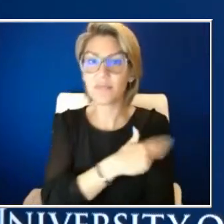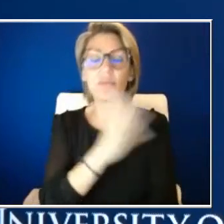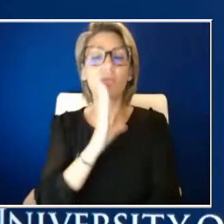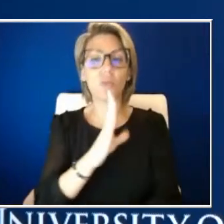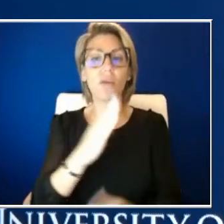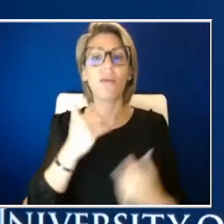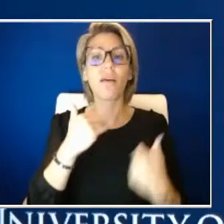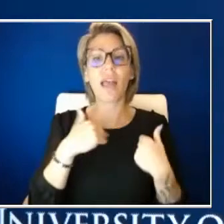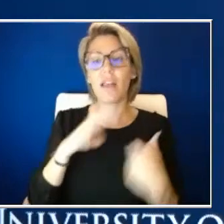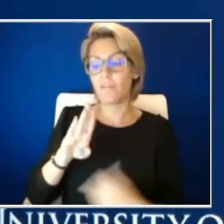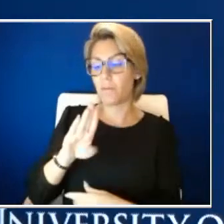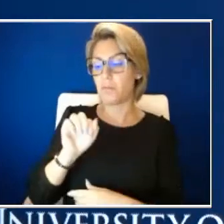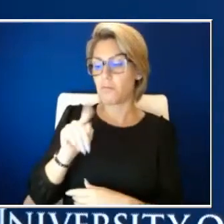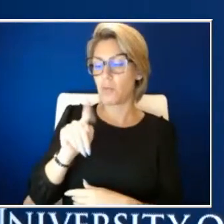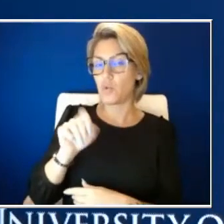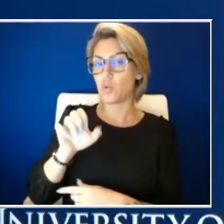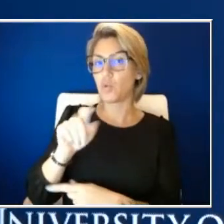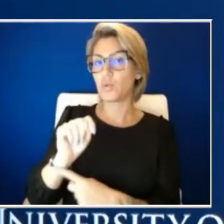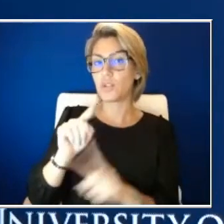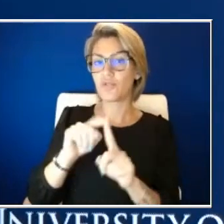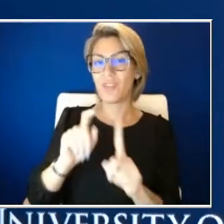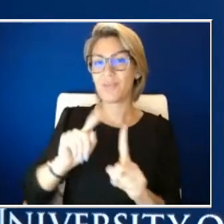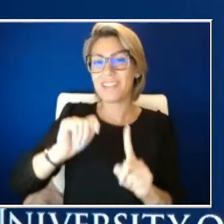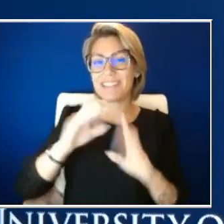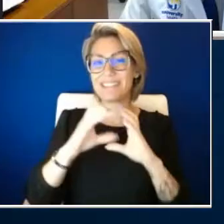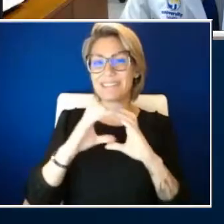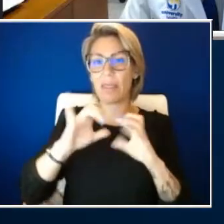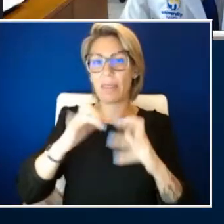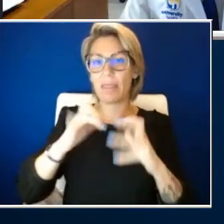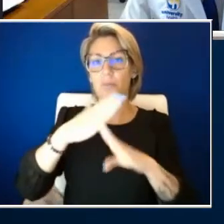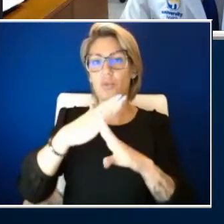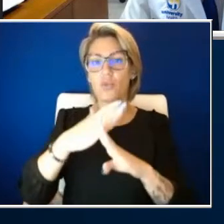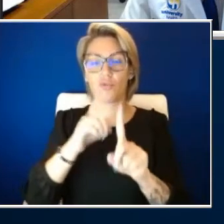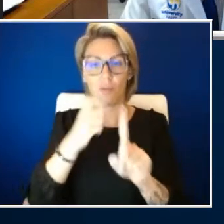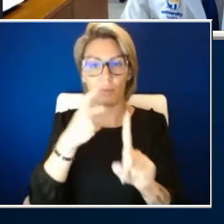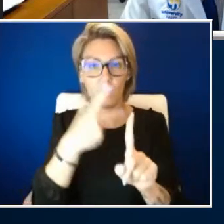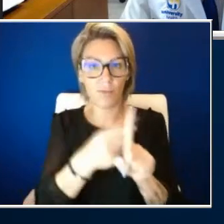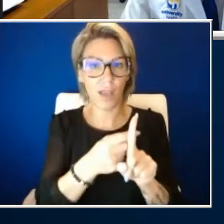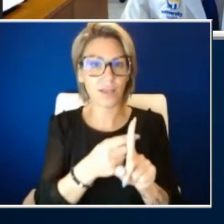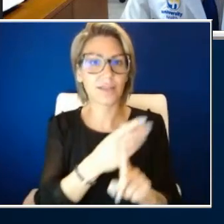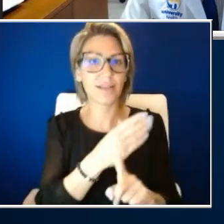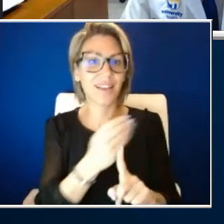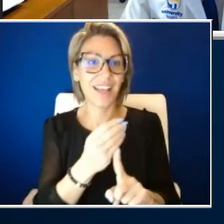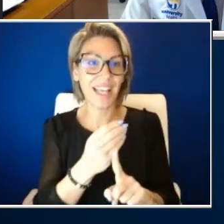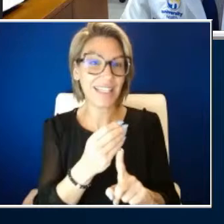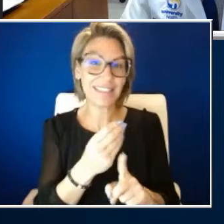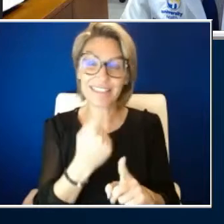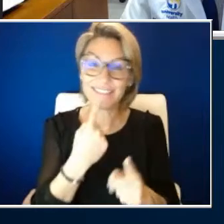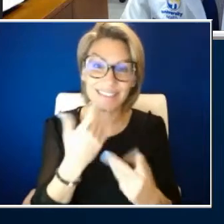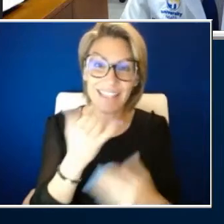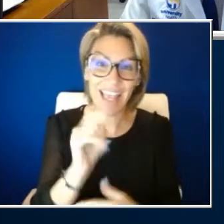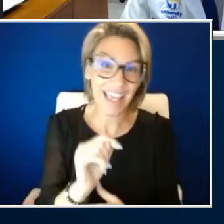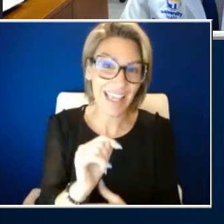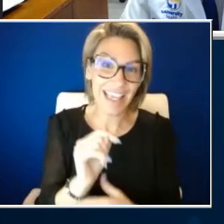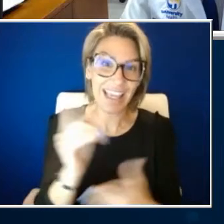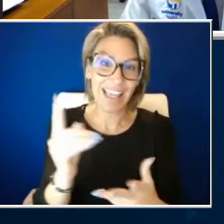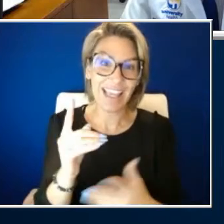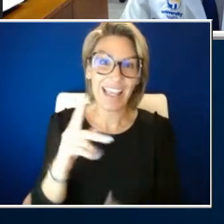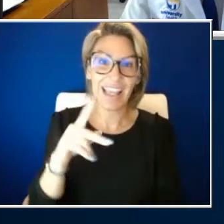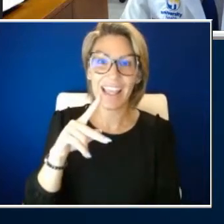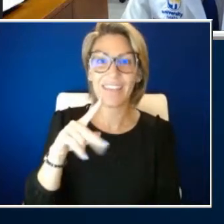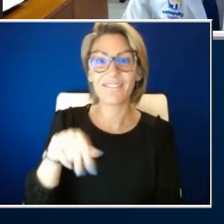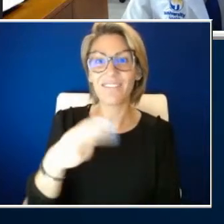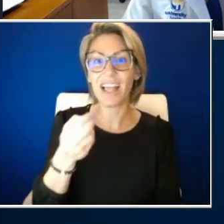T-cell immunity from the vaccine as well. So just to say out loud, this is still Pfizer and